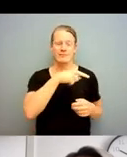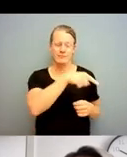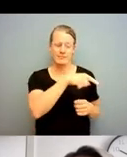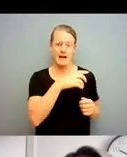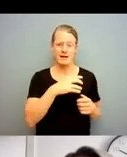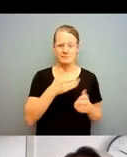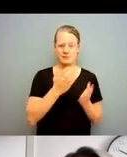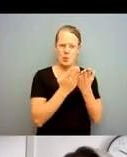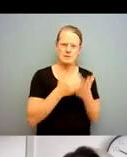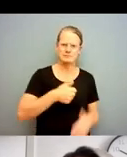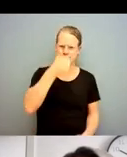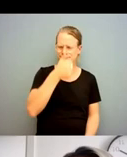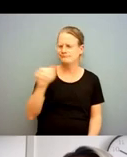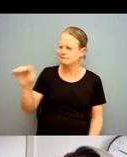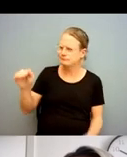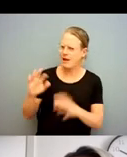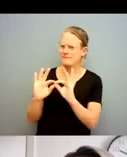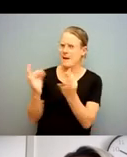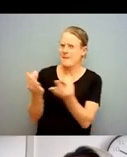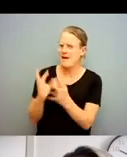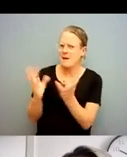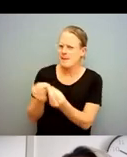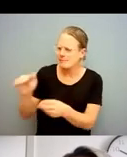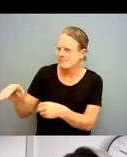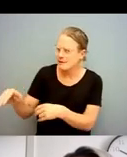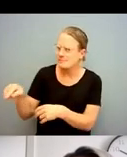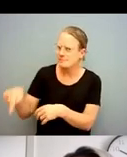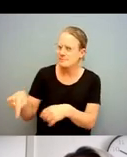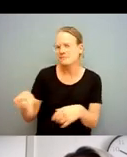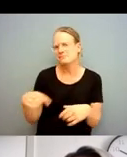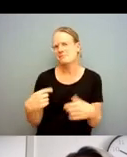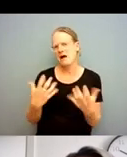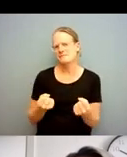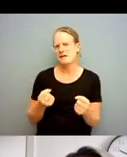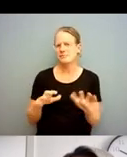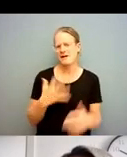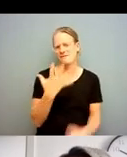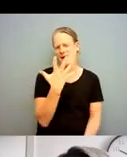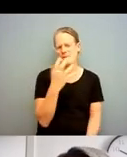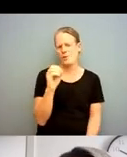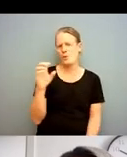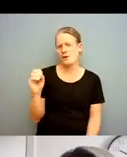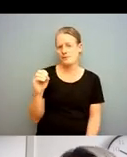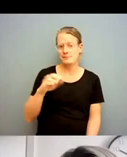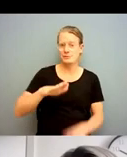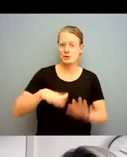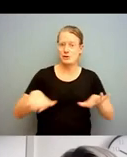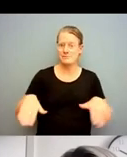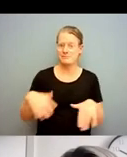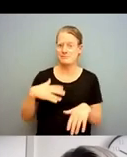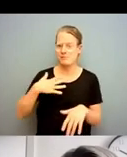500 students in the area. I don't want other students to have suicidal